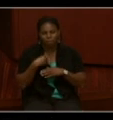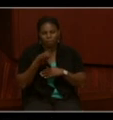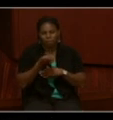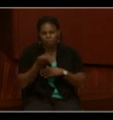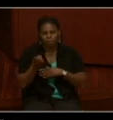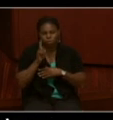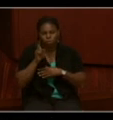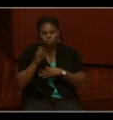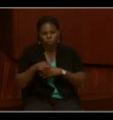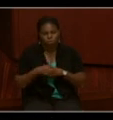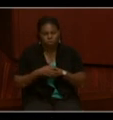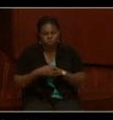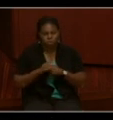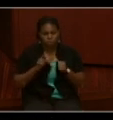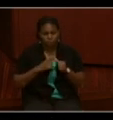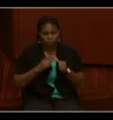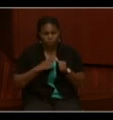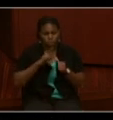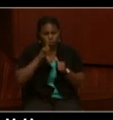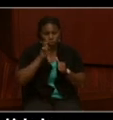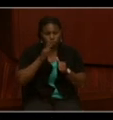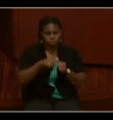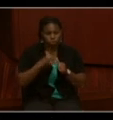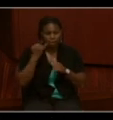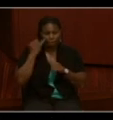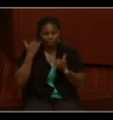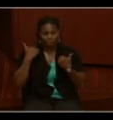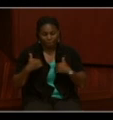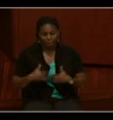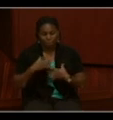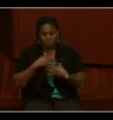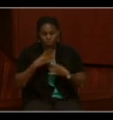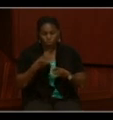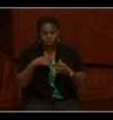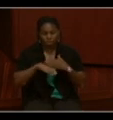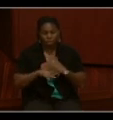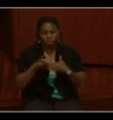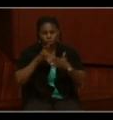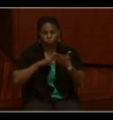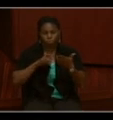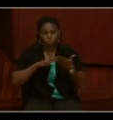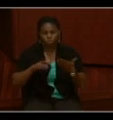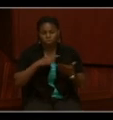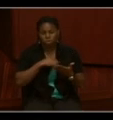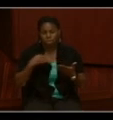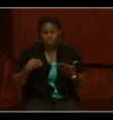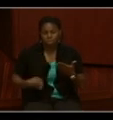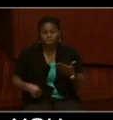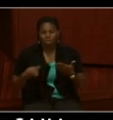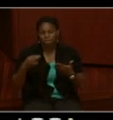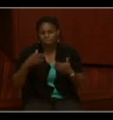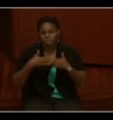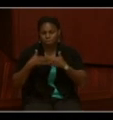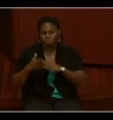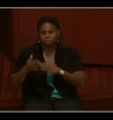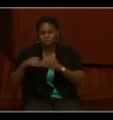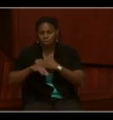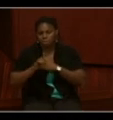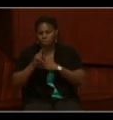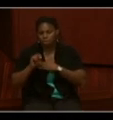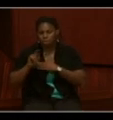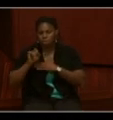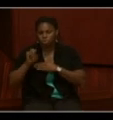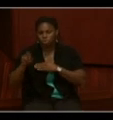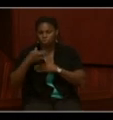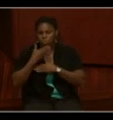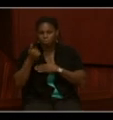questions for you. The first one is, if I am interested in researching a Chinese neighborhood in St. Louis, what is the best method